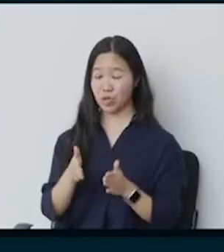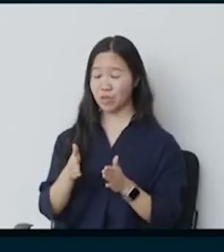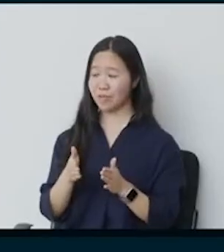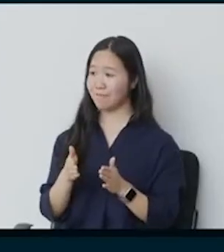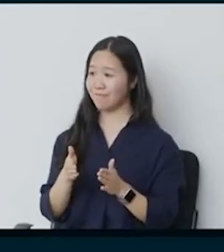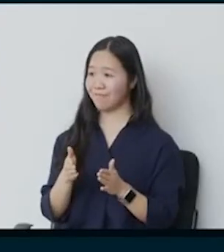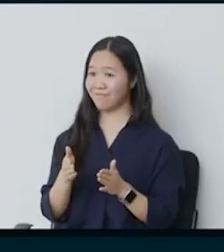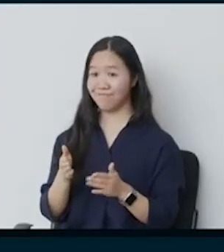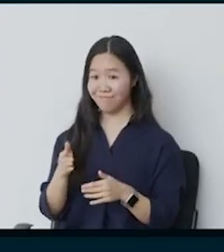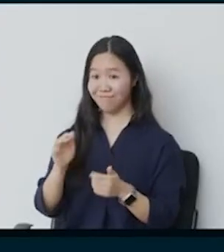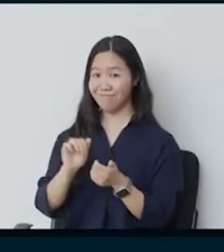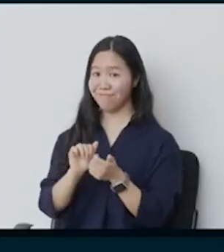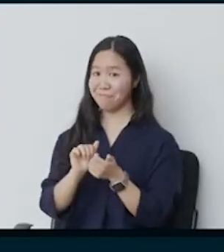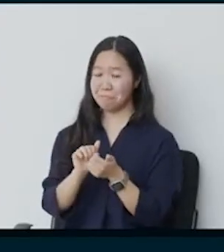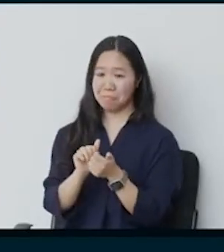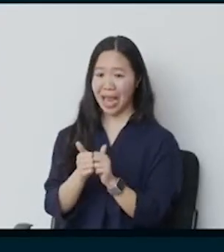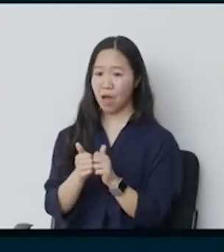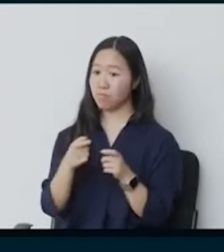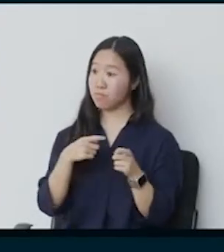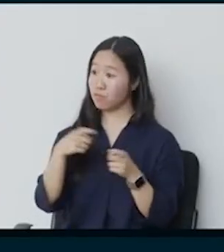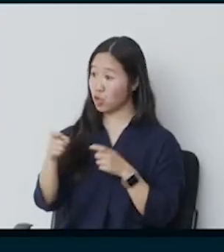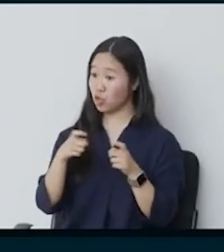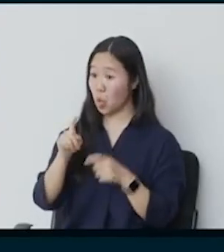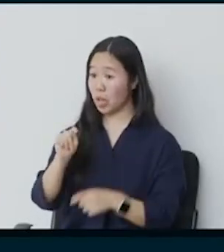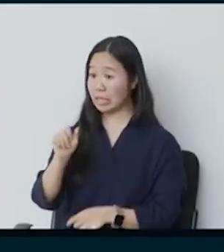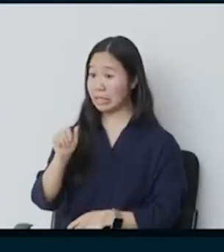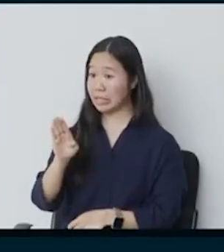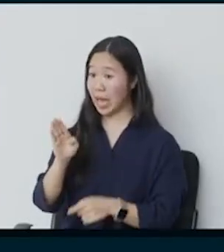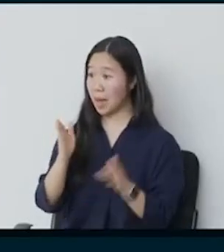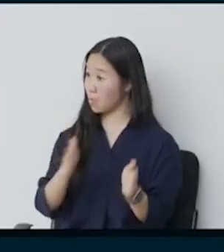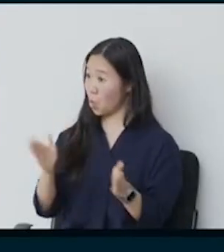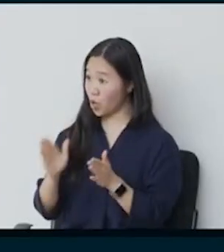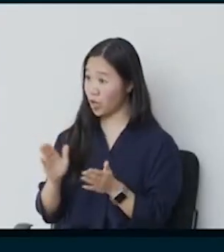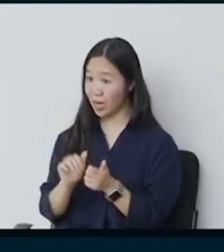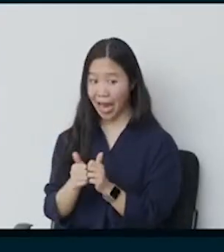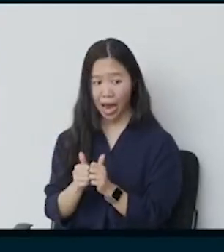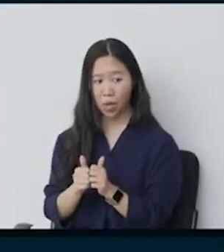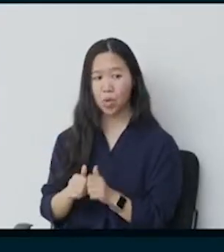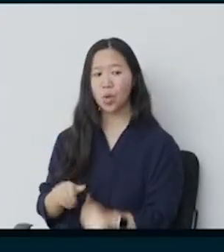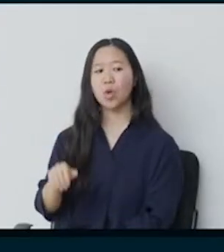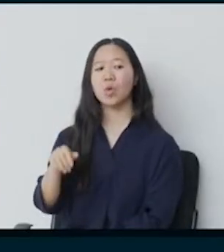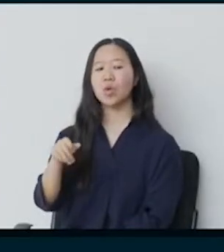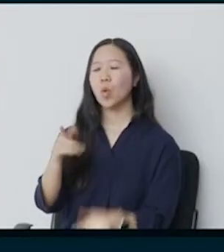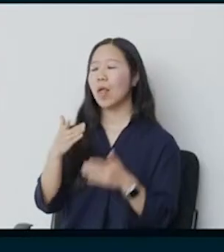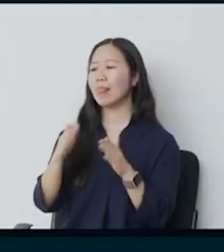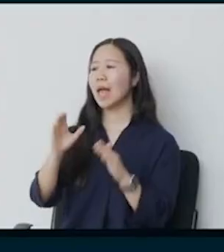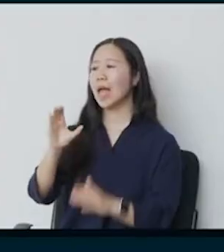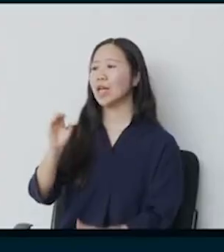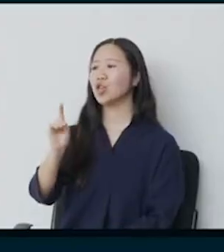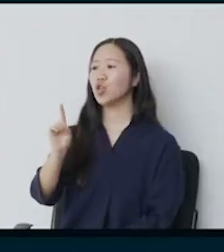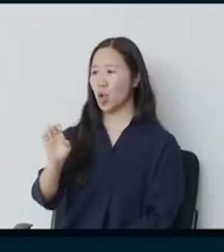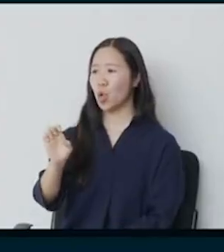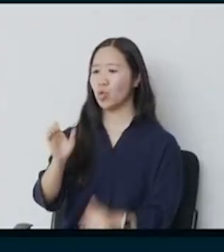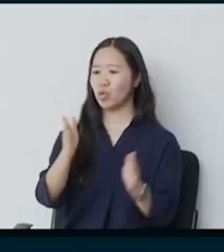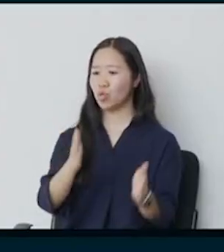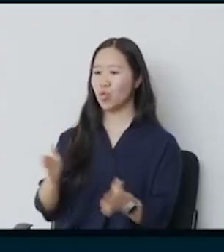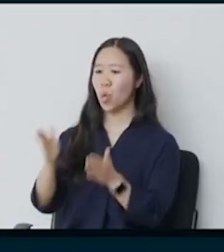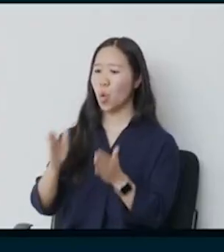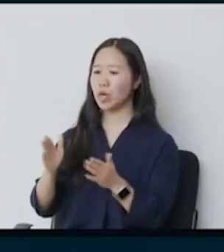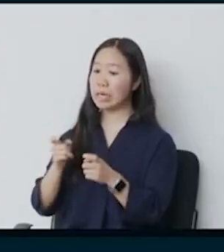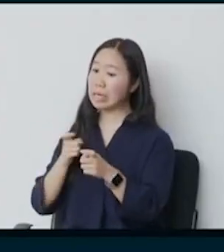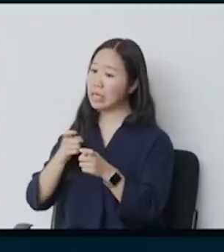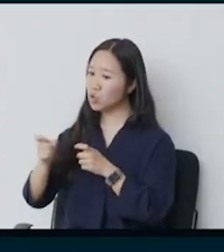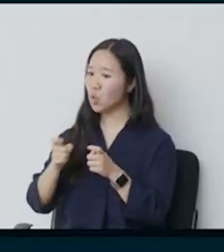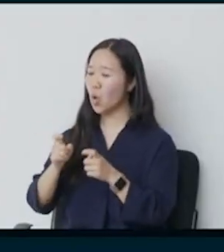to control the tab order. You're going to let the code order control the tab order, okay?